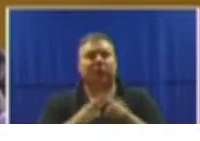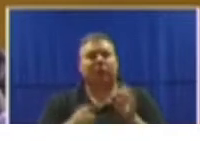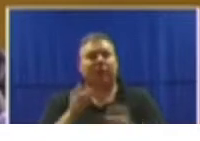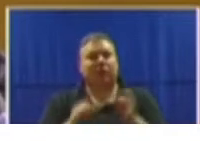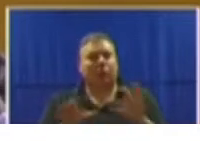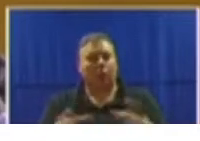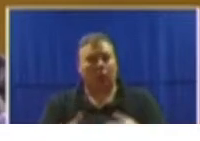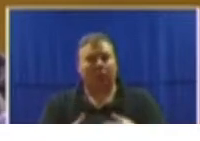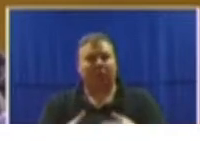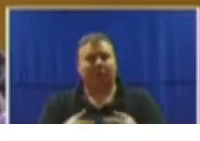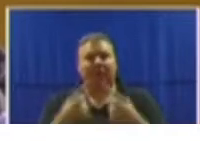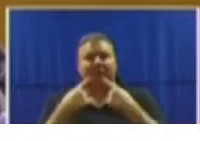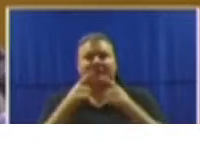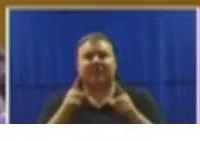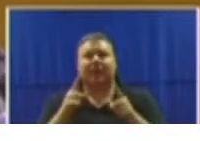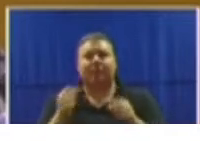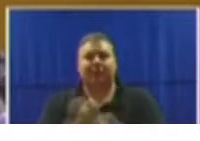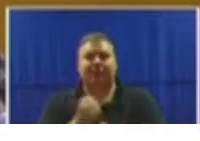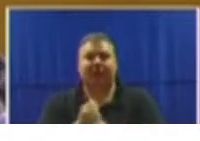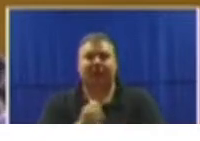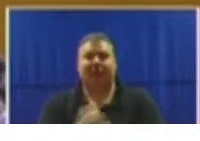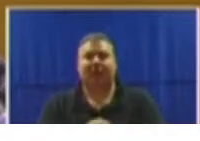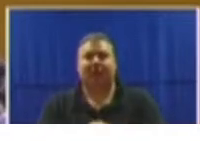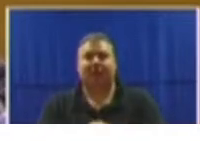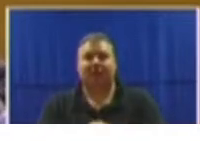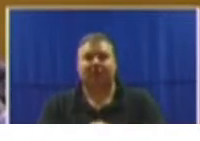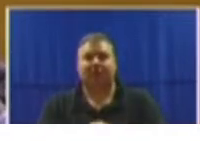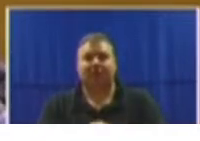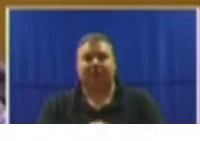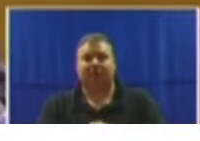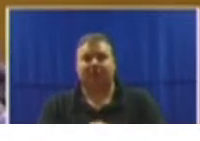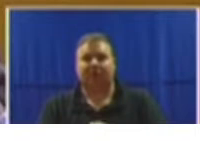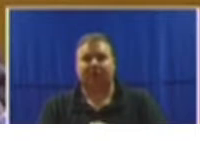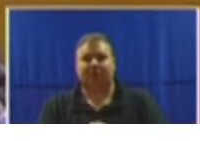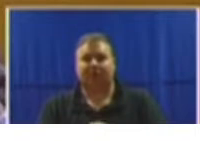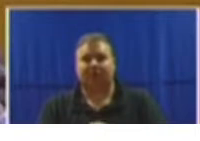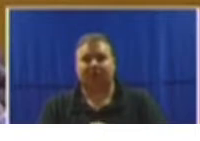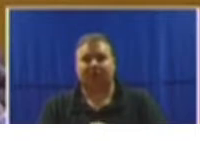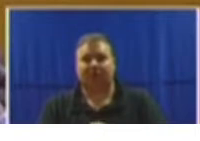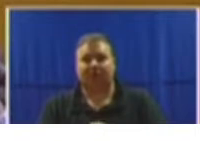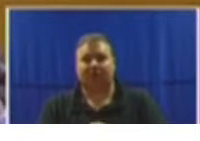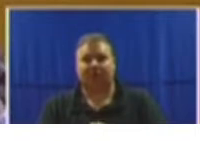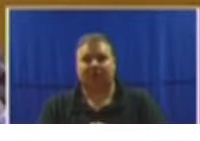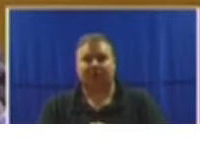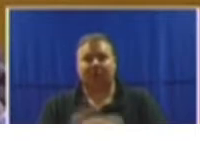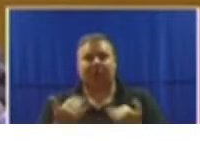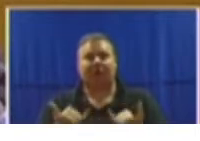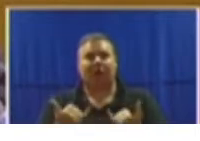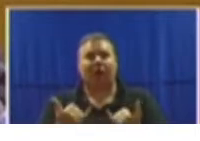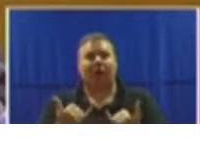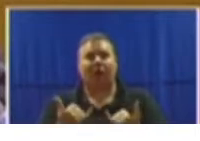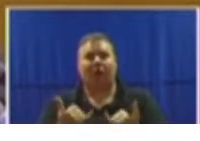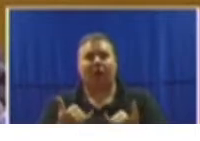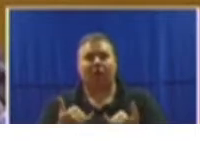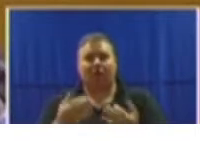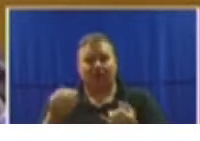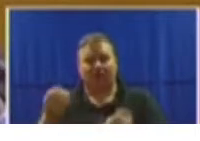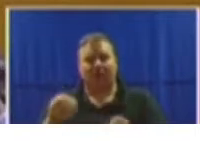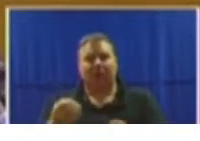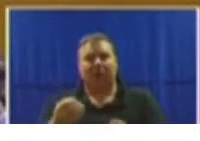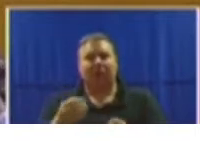statement each. I now invite the Honorable Majodina from the ANC, Chief Whip.